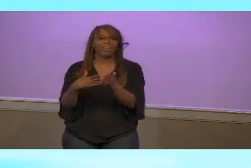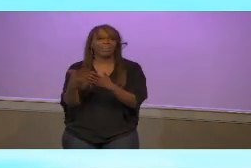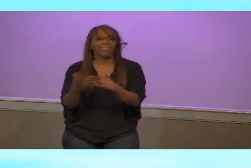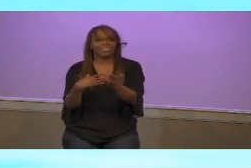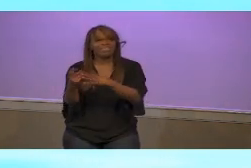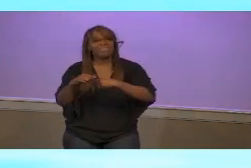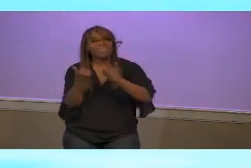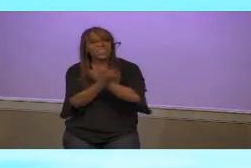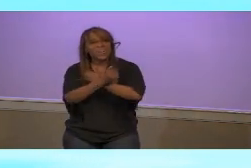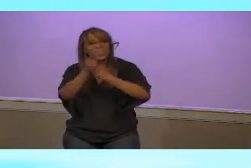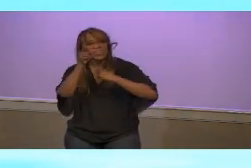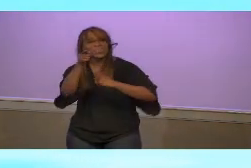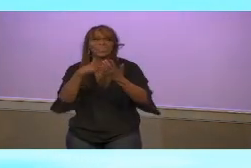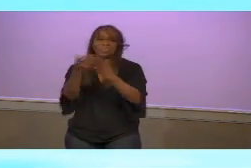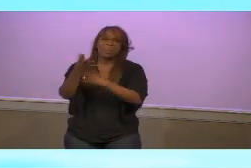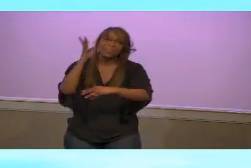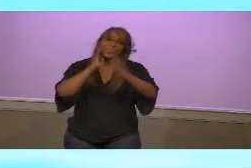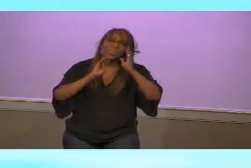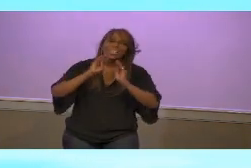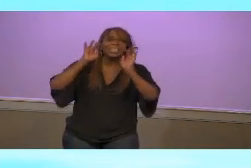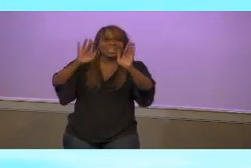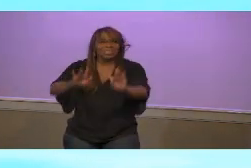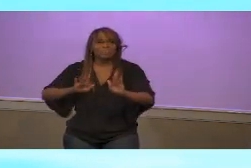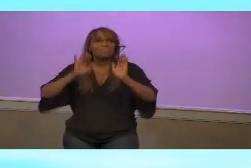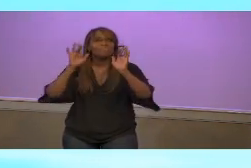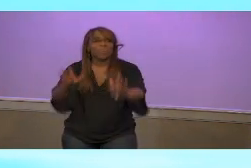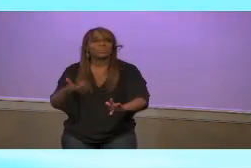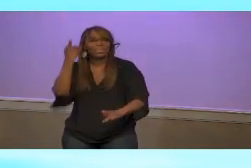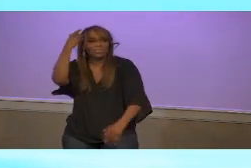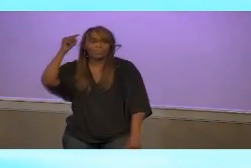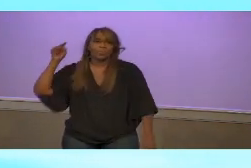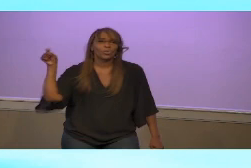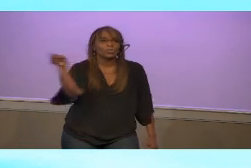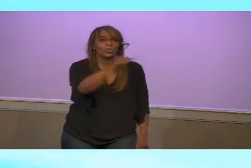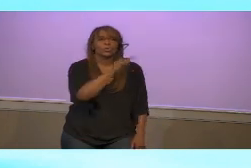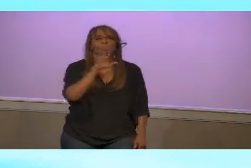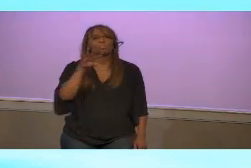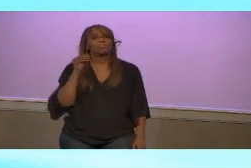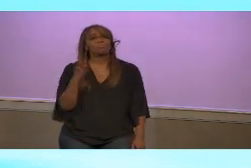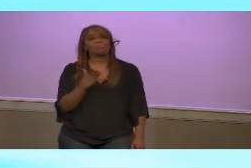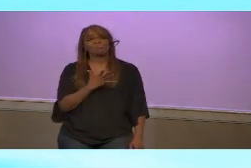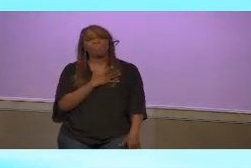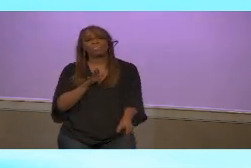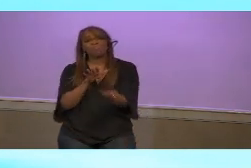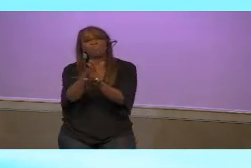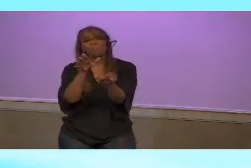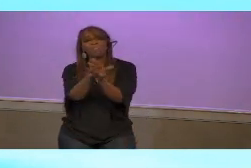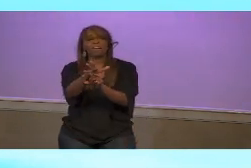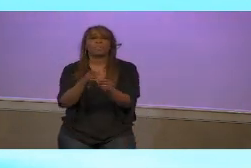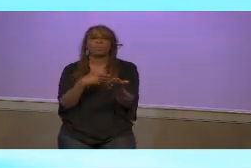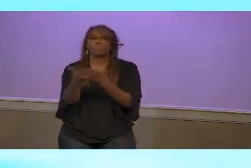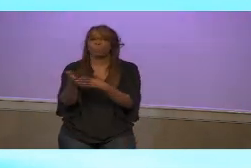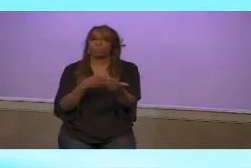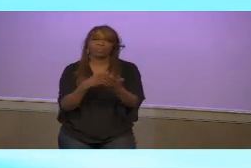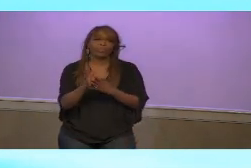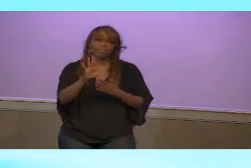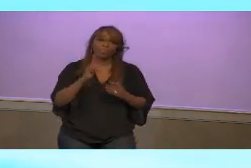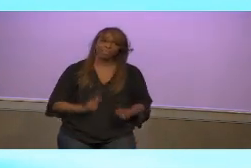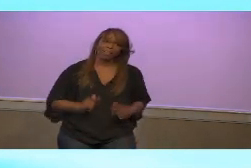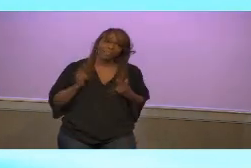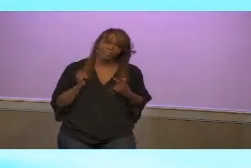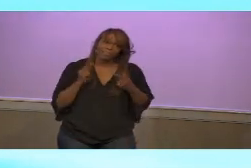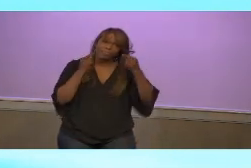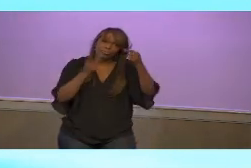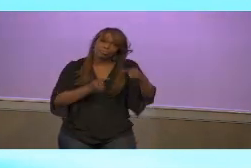matter what you face. His mercy is made plain for you, and his grace is good for you in any season of your